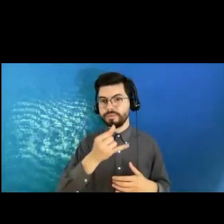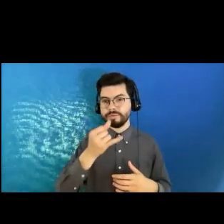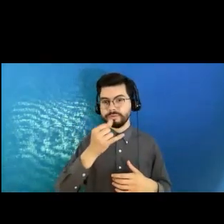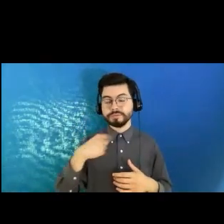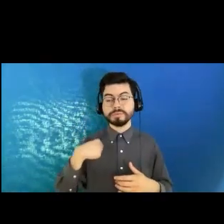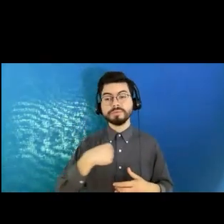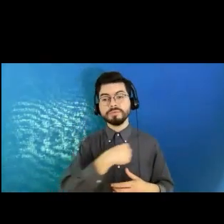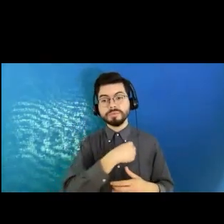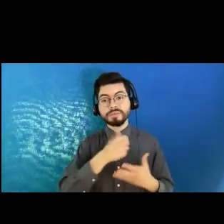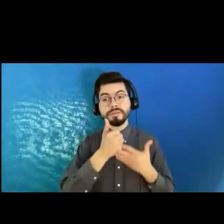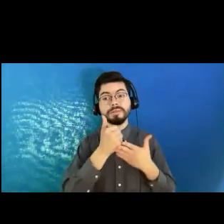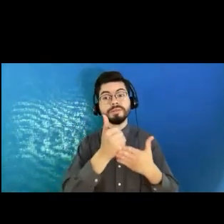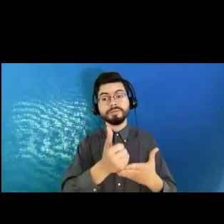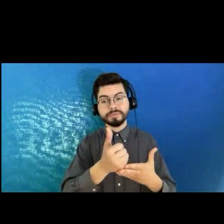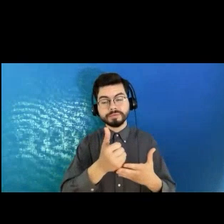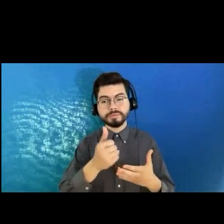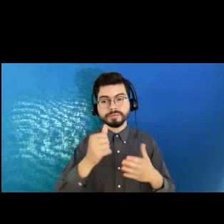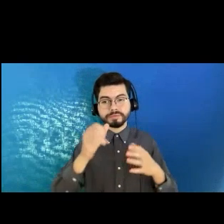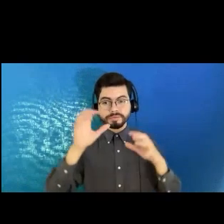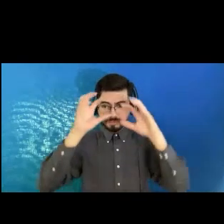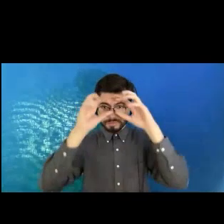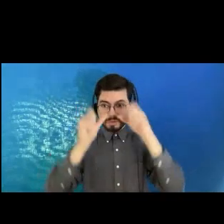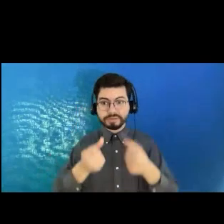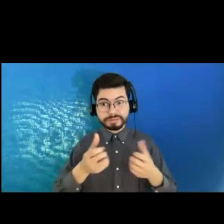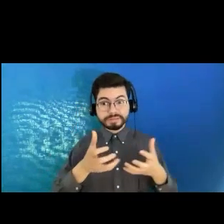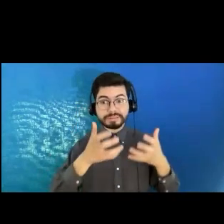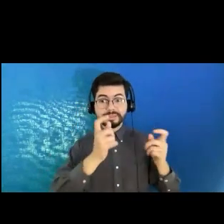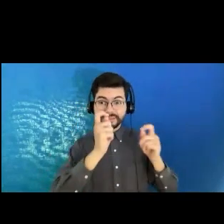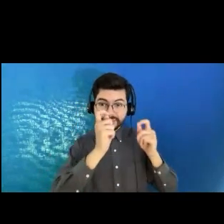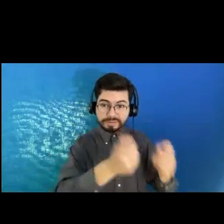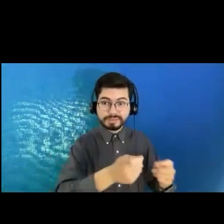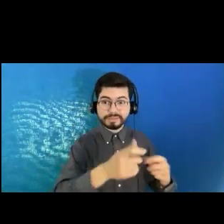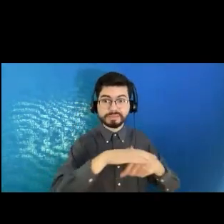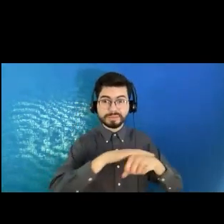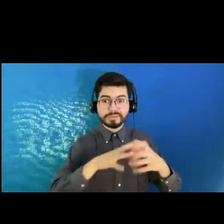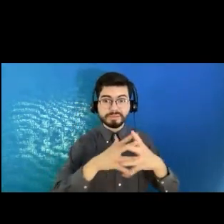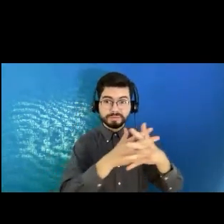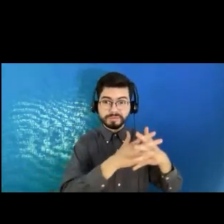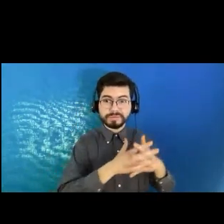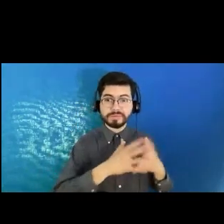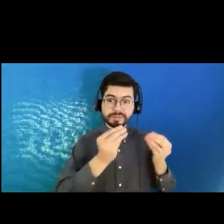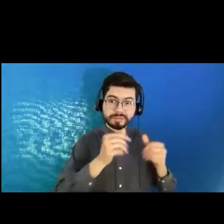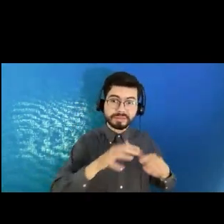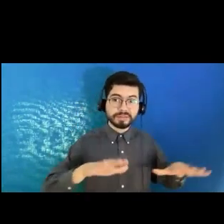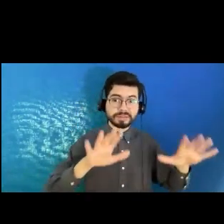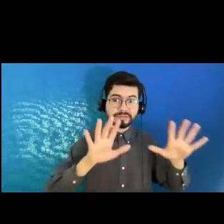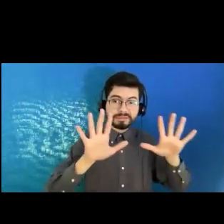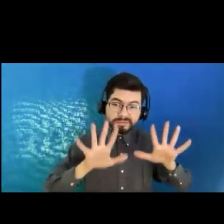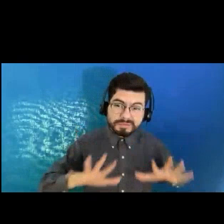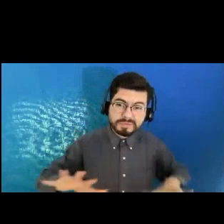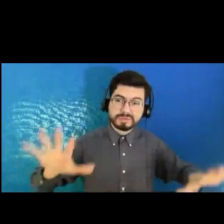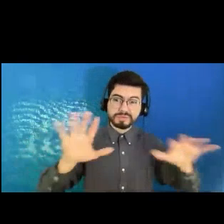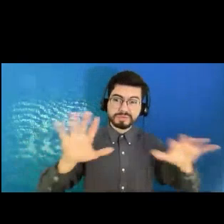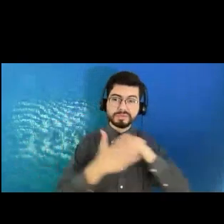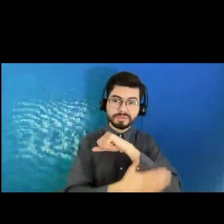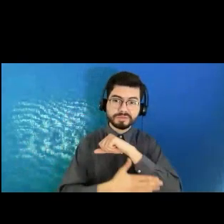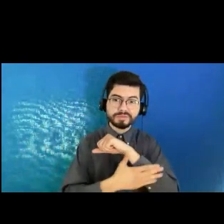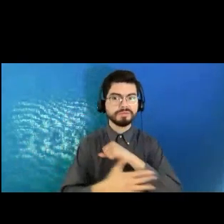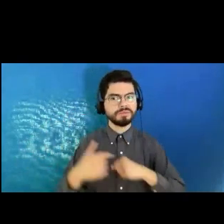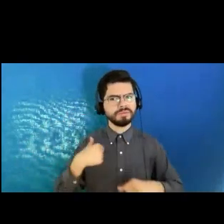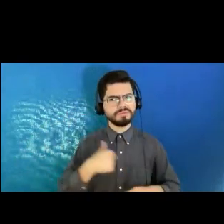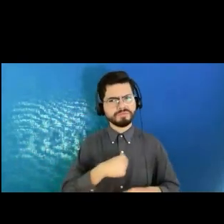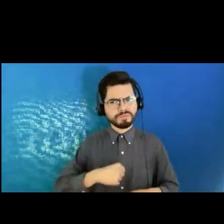bison to Native American cultures and lands across the entire country with our Bison Conservation Transfer Program. We're really proud of it. We want to